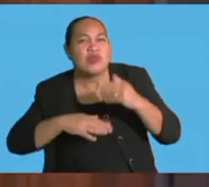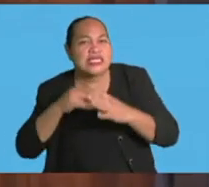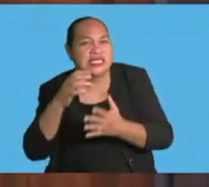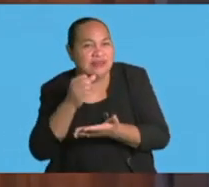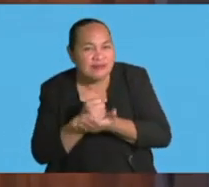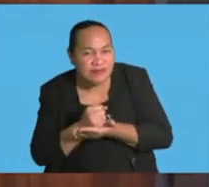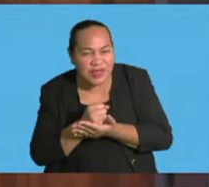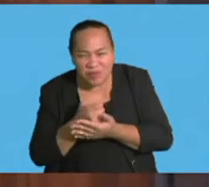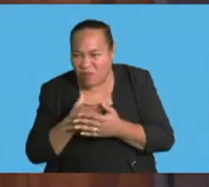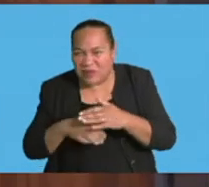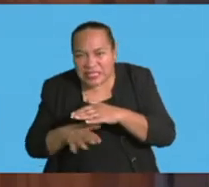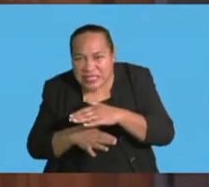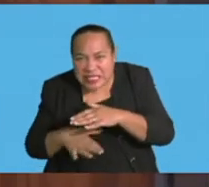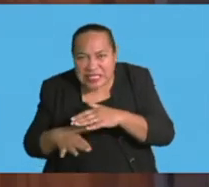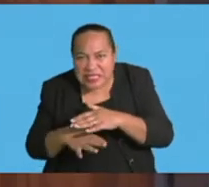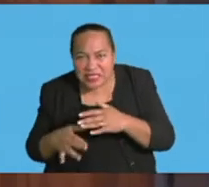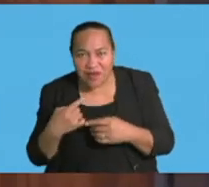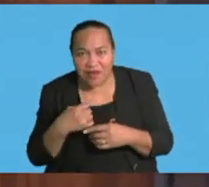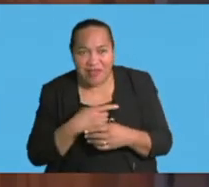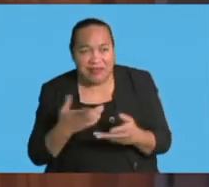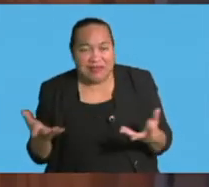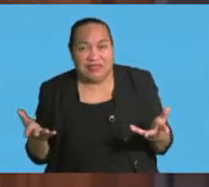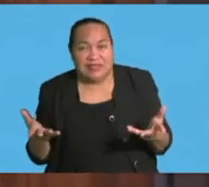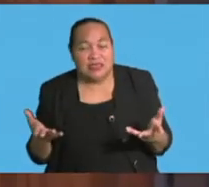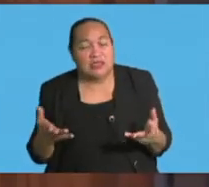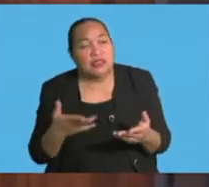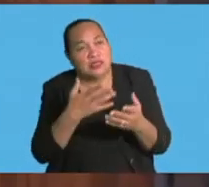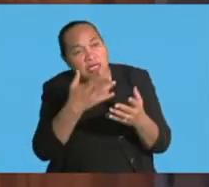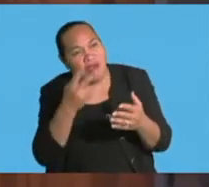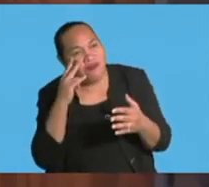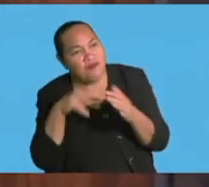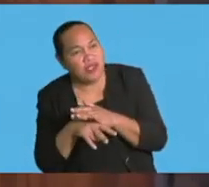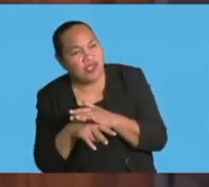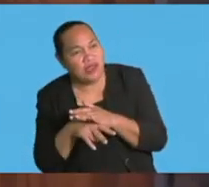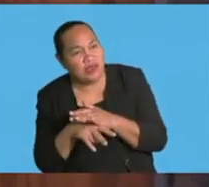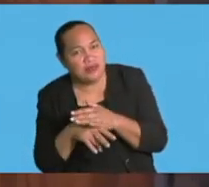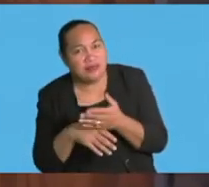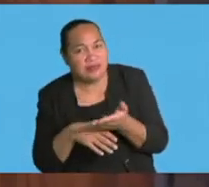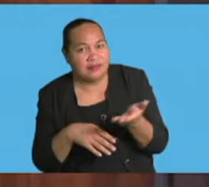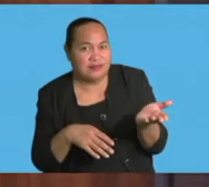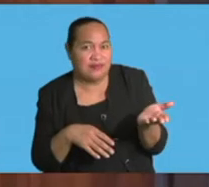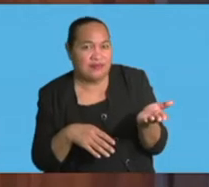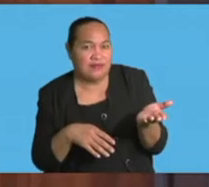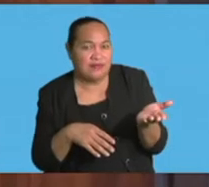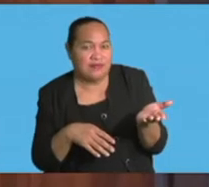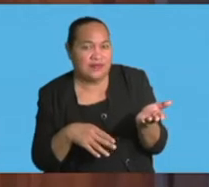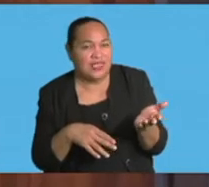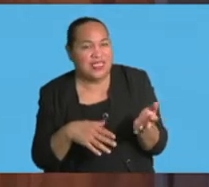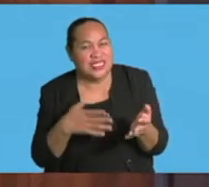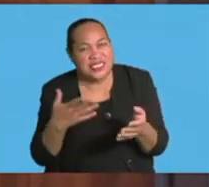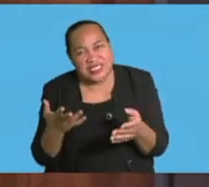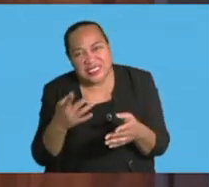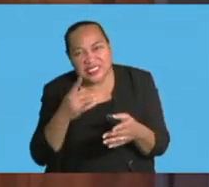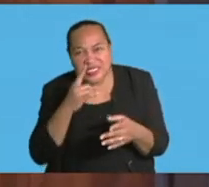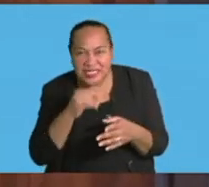an uncertain way. Such vision, Mr. Speaker, sir, such vision and stance can only